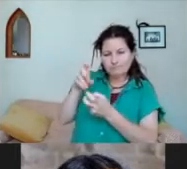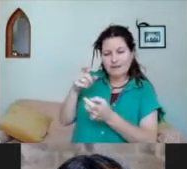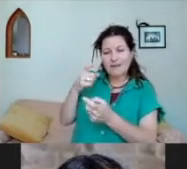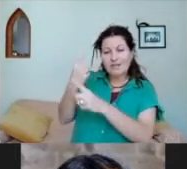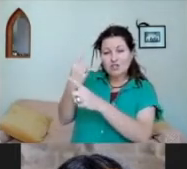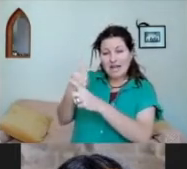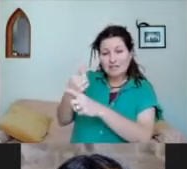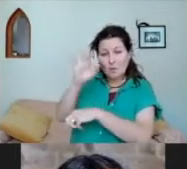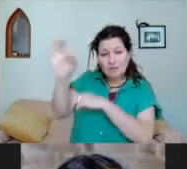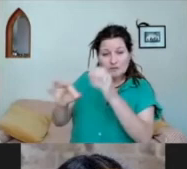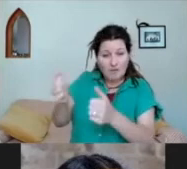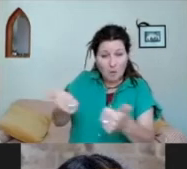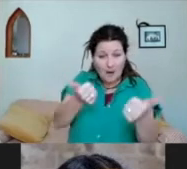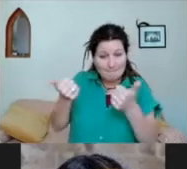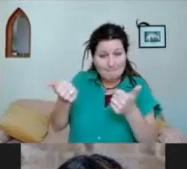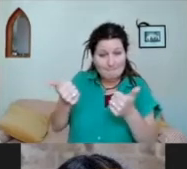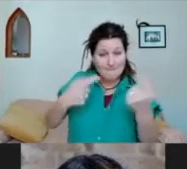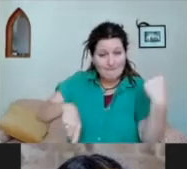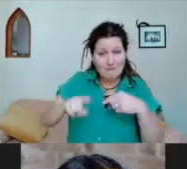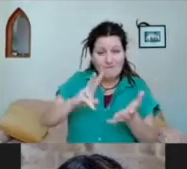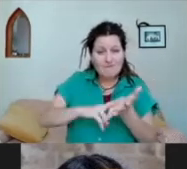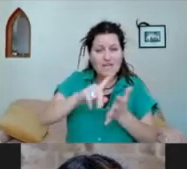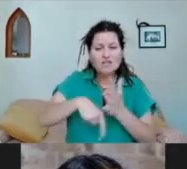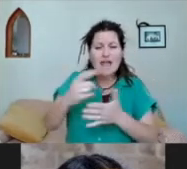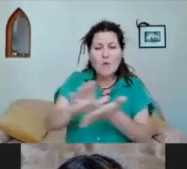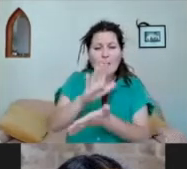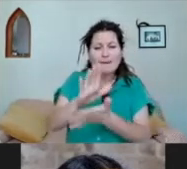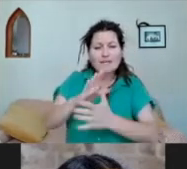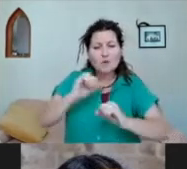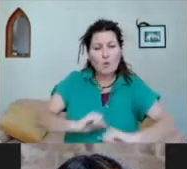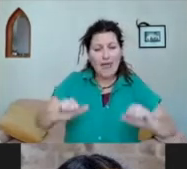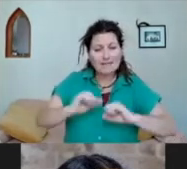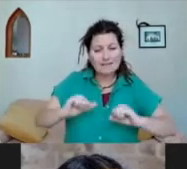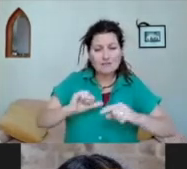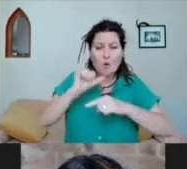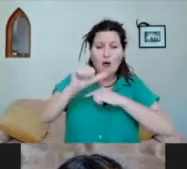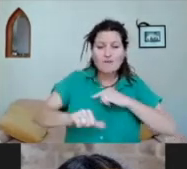okay? VJ, are you happy to wait for the break?